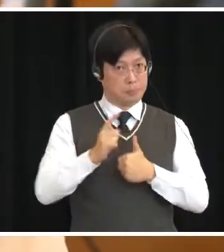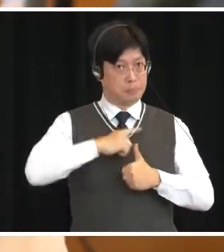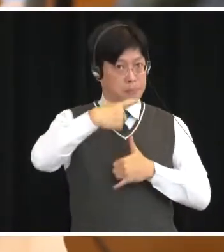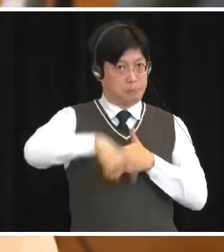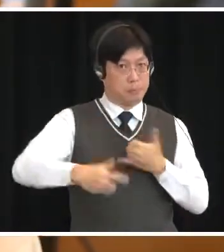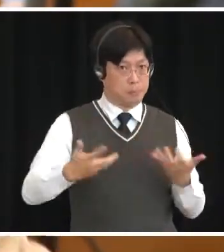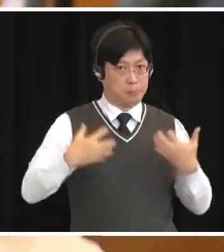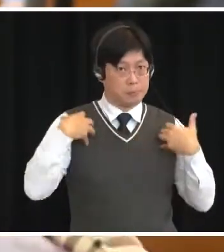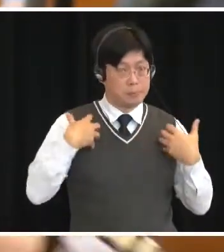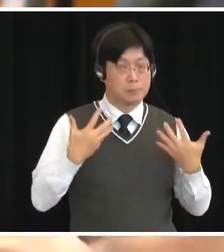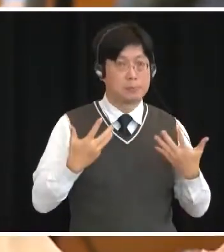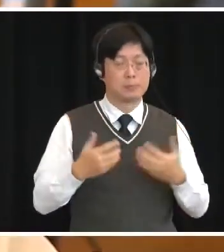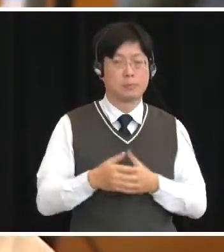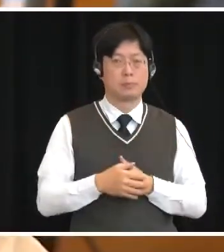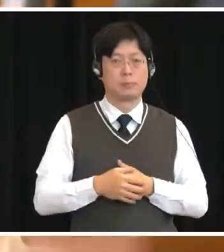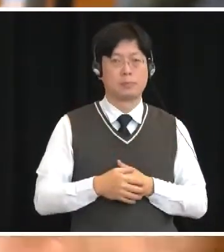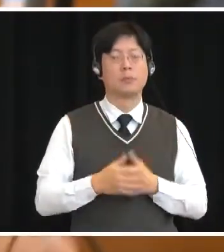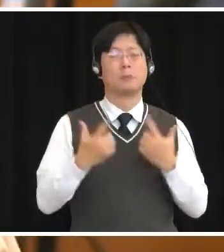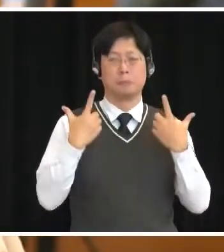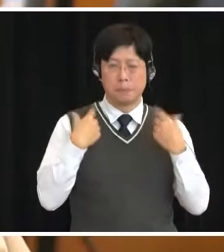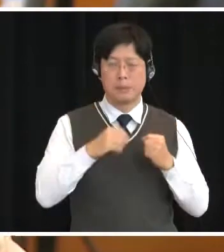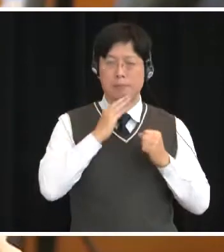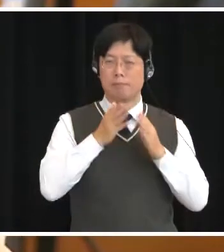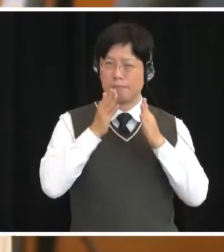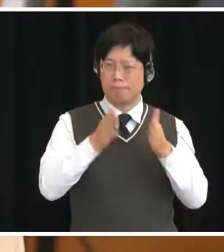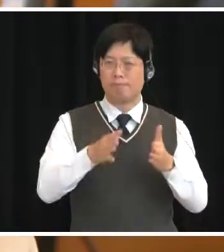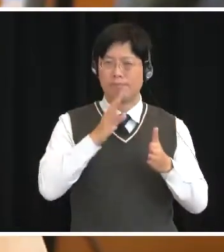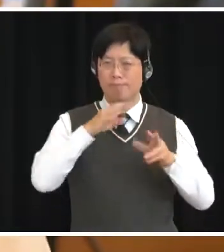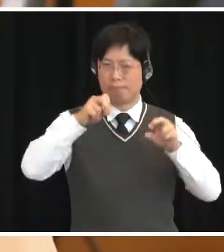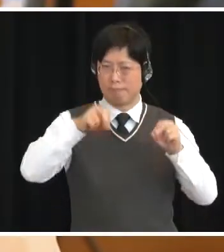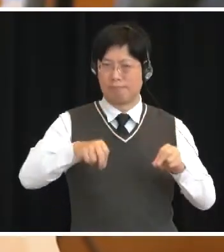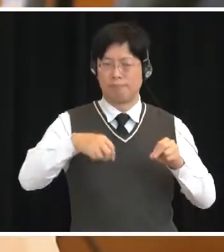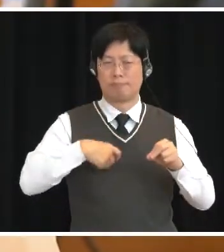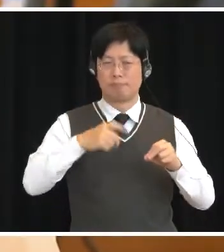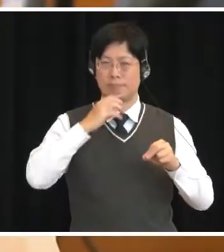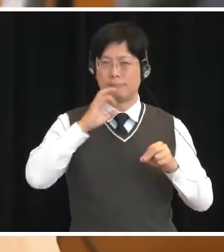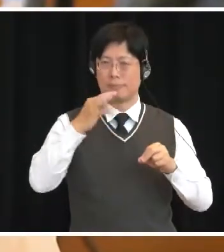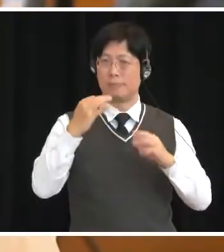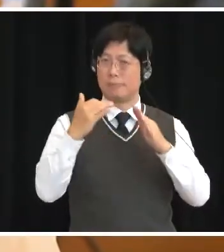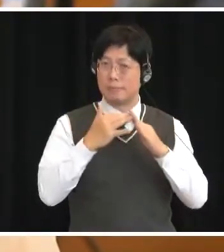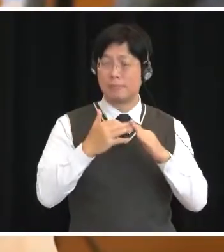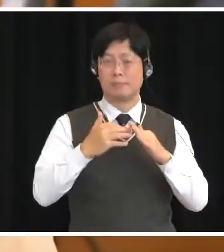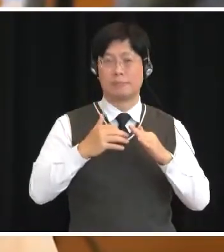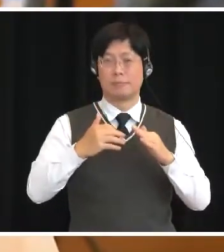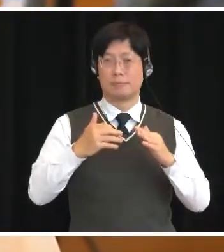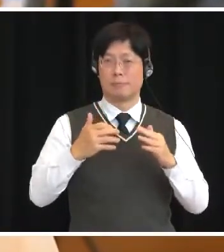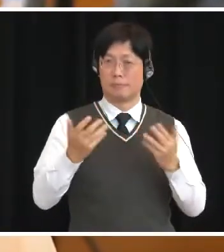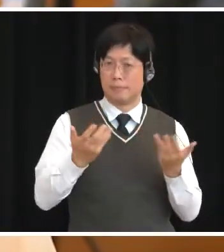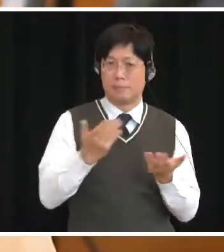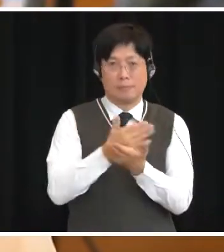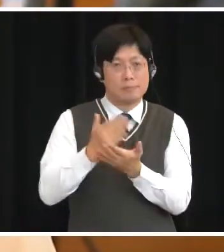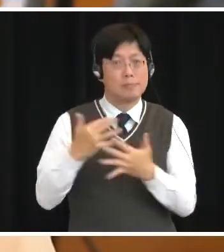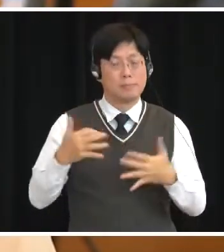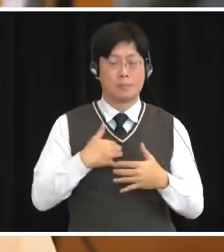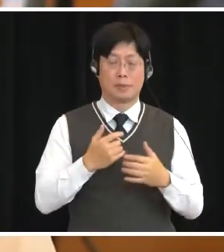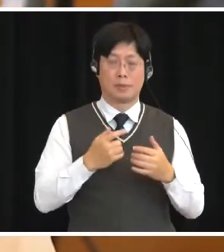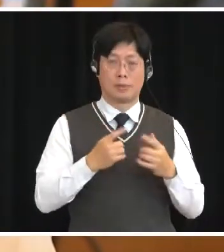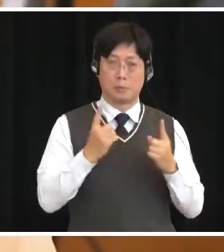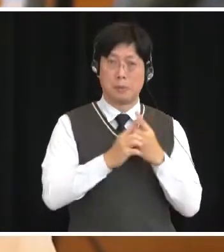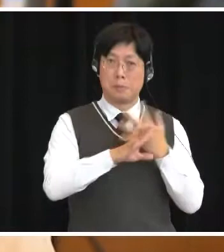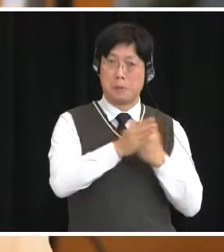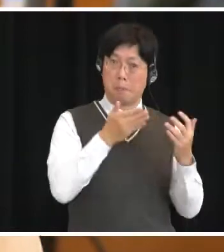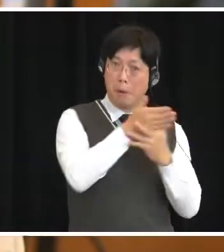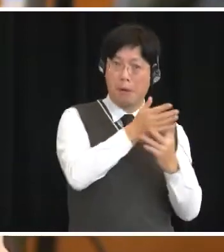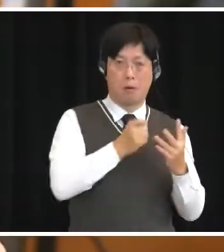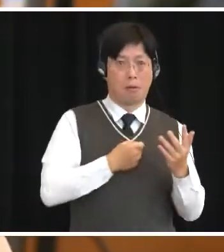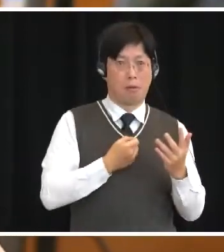are 18 and 19-year-olds mature enough to be responsible for their own actions? Here we are